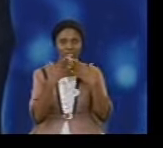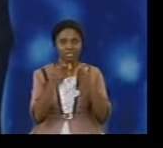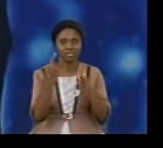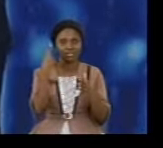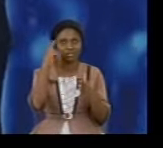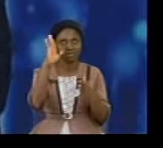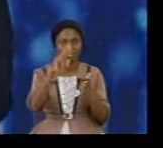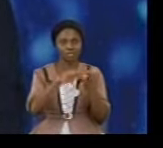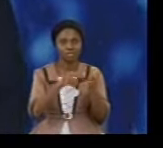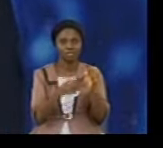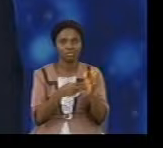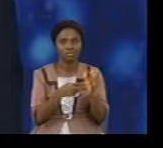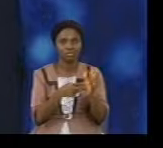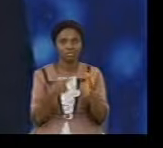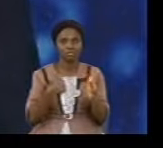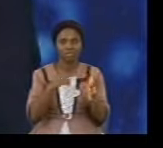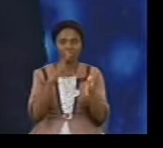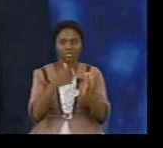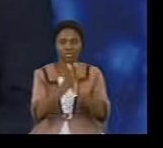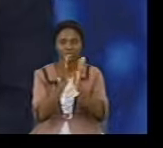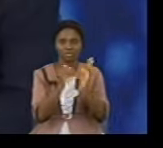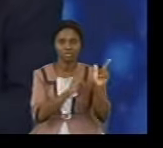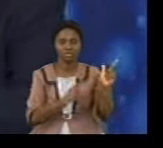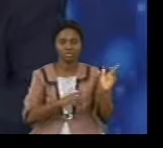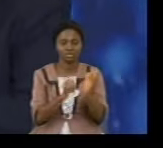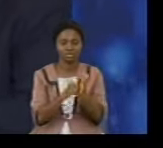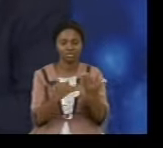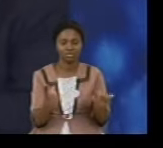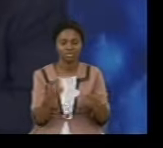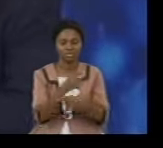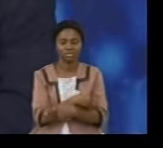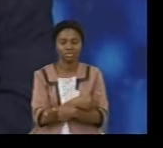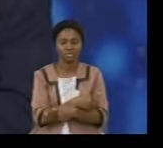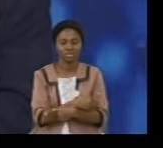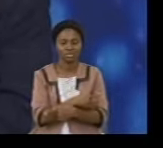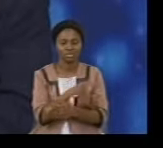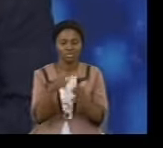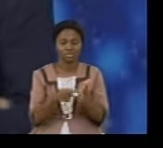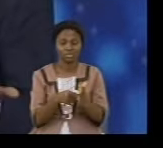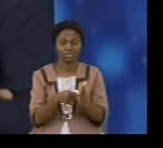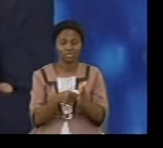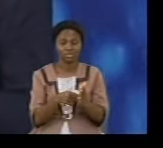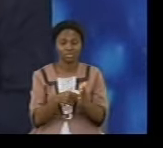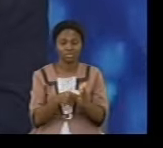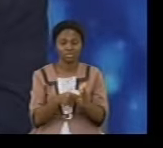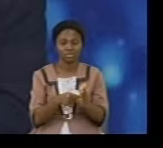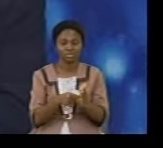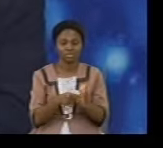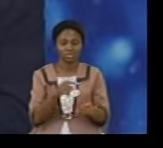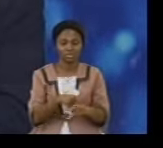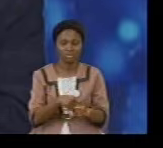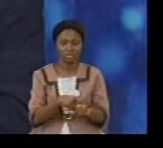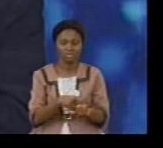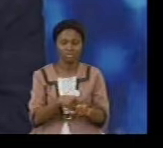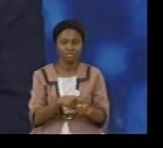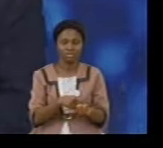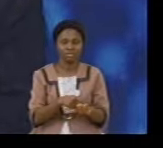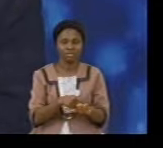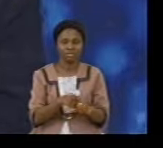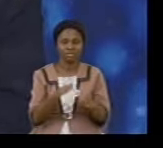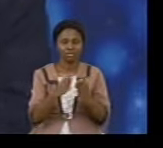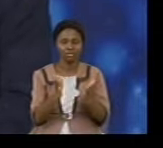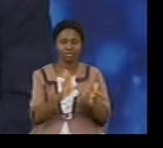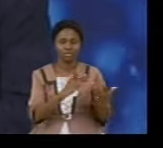purpose. We're asking, Lord, that today, this session, you open your heart, open